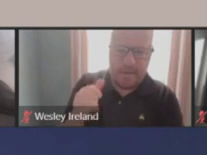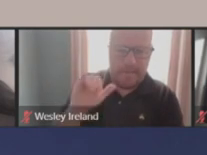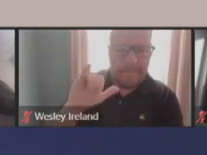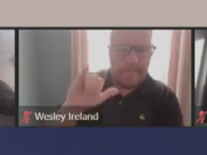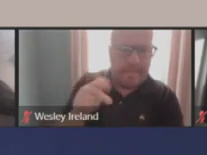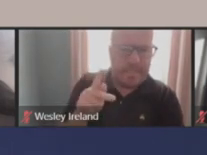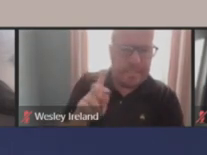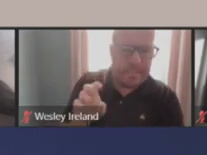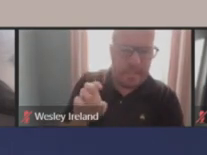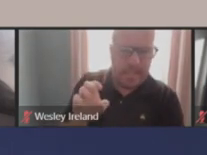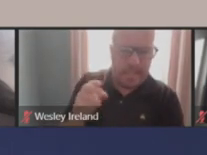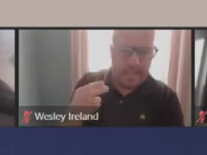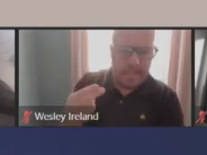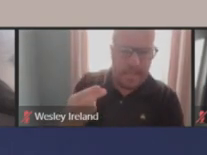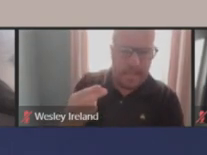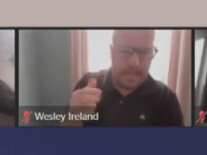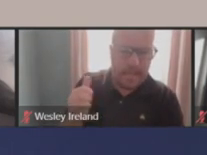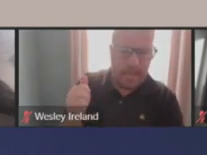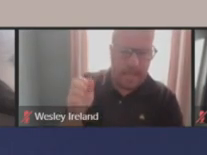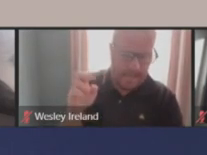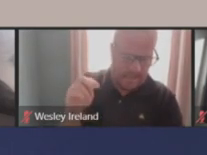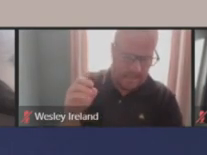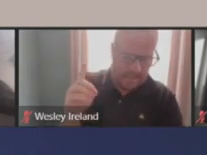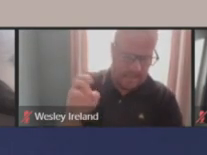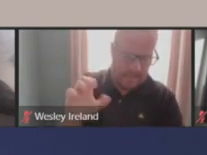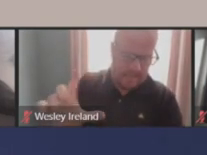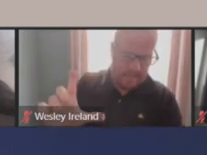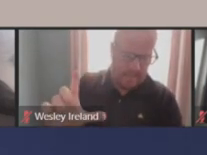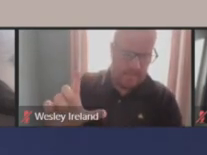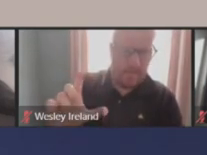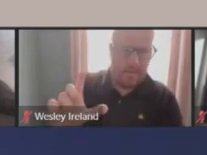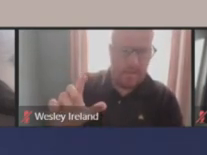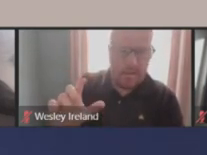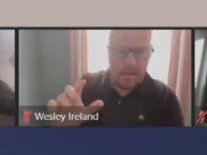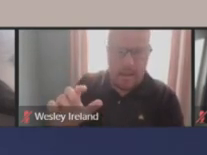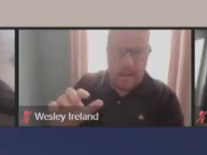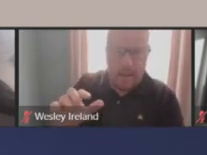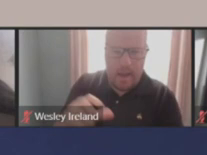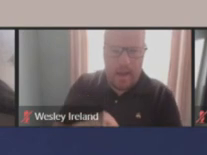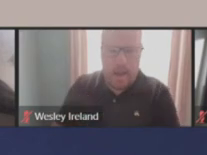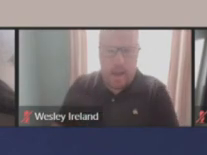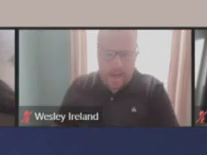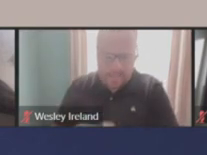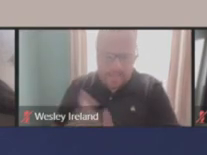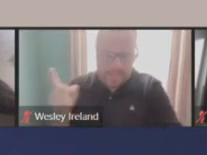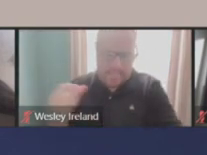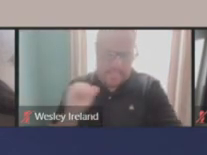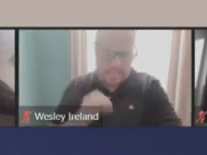introduced himself, and this is Mr. Jake Handel,